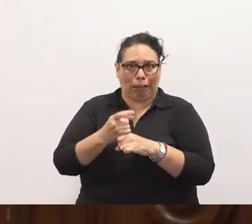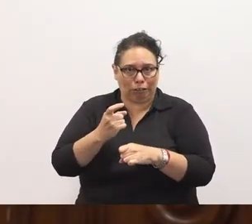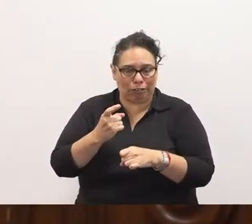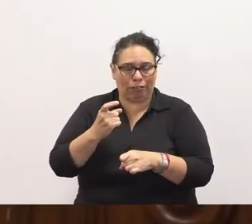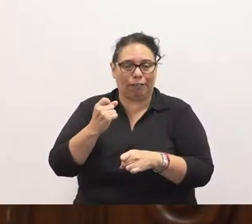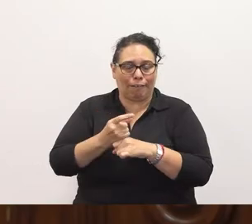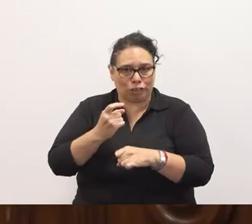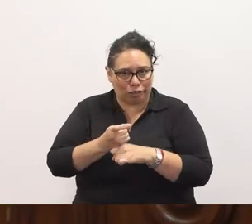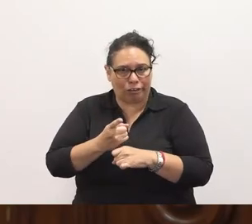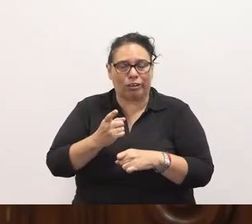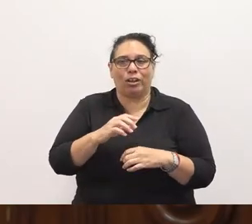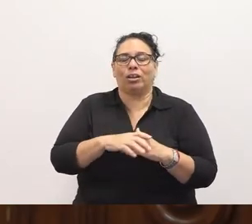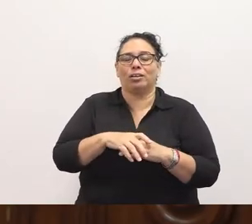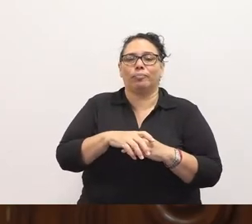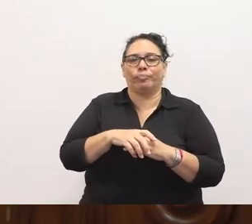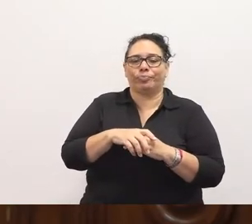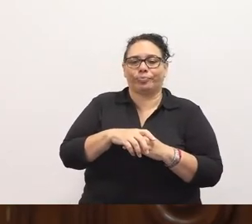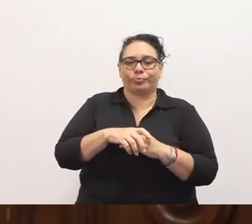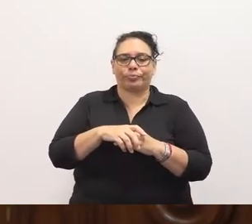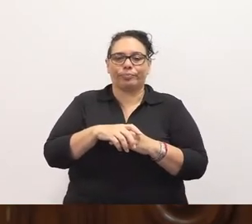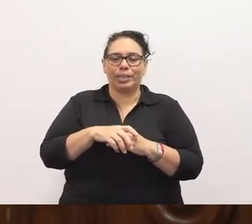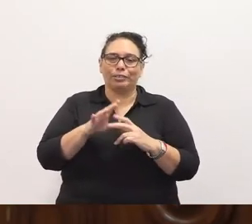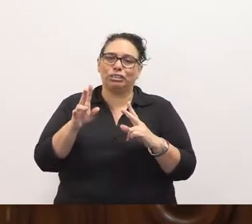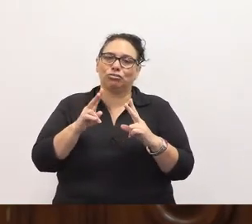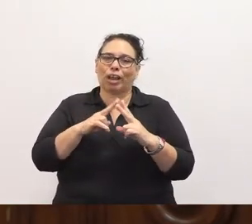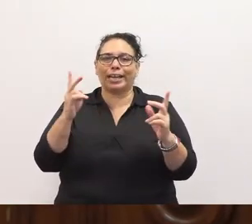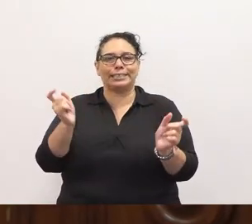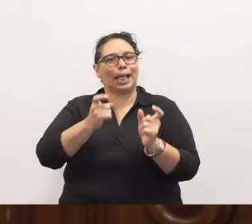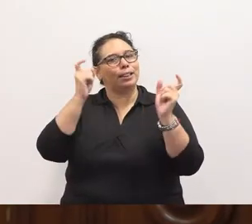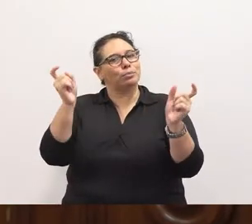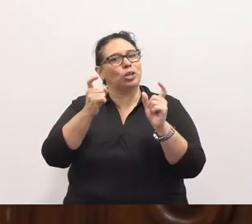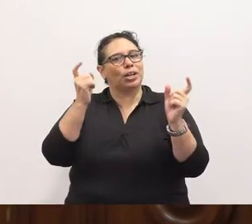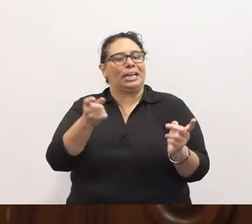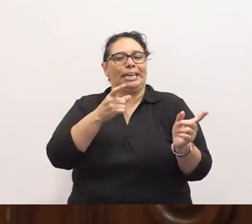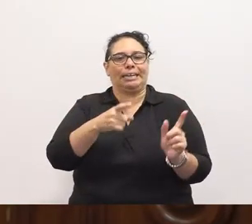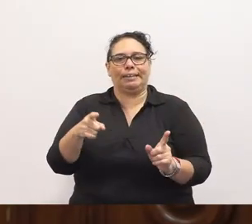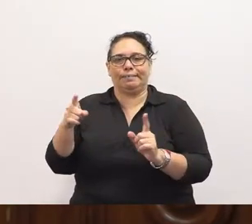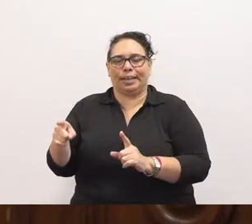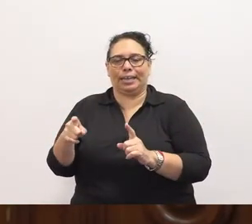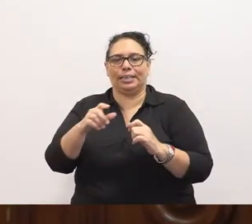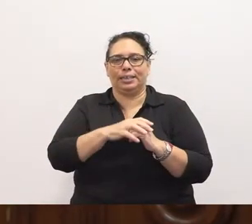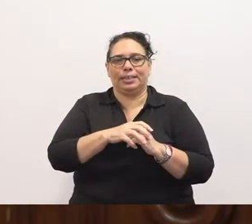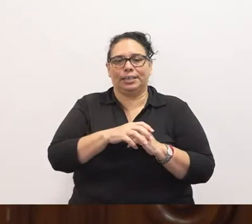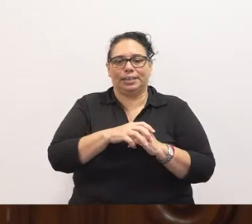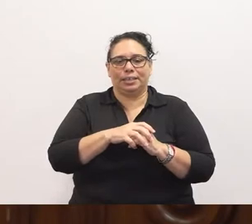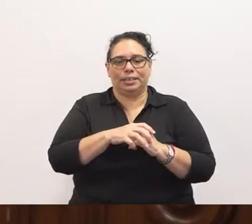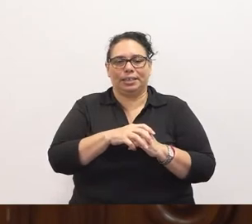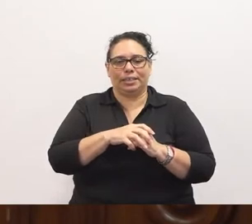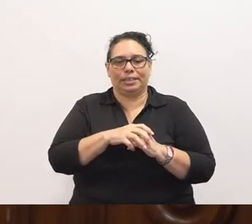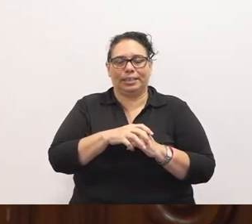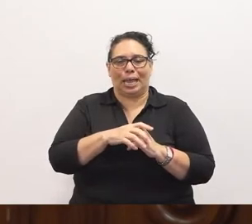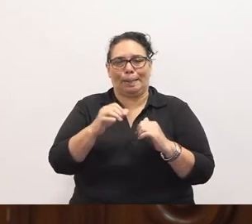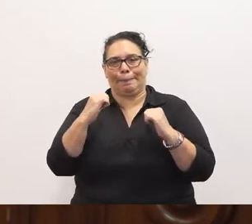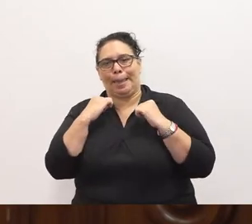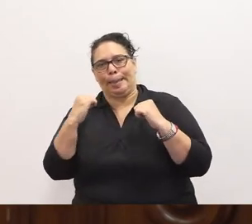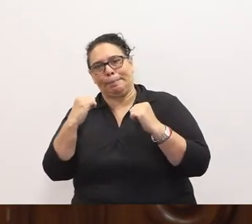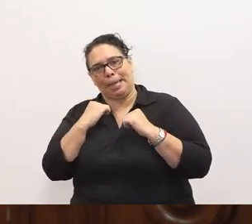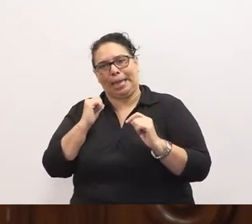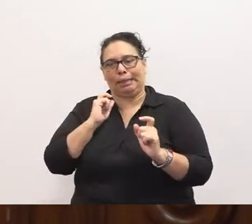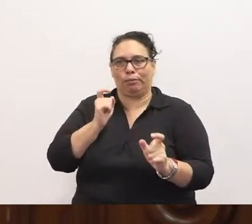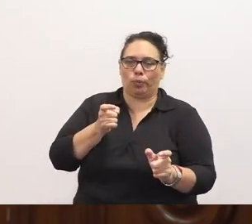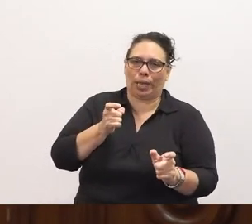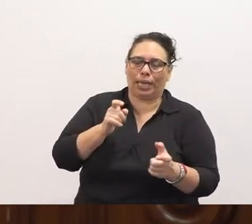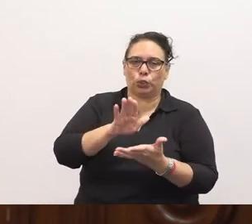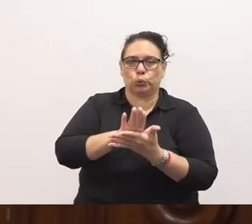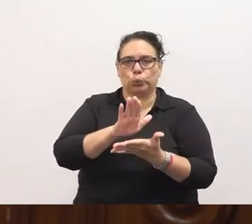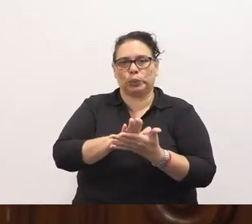and every school year. And it was a very celebratory event with a backpack giveaway,